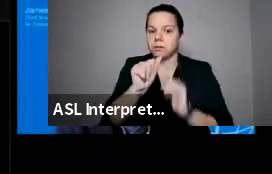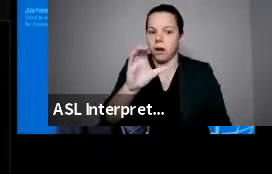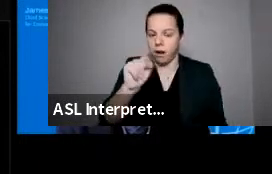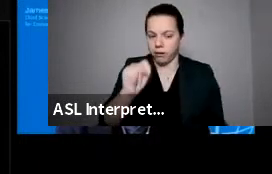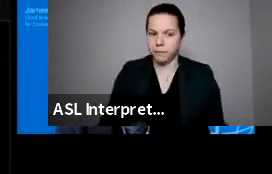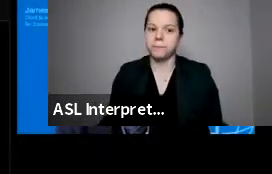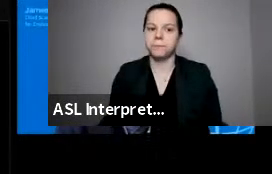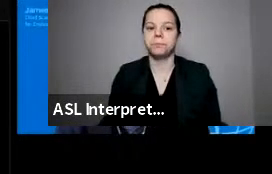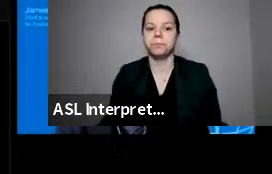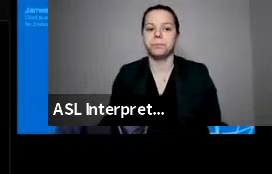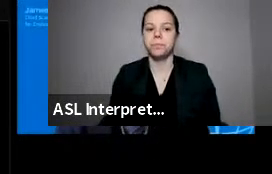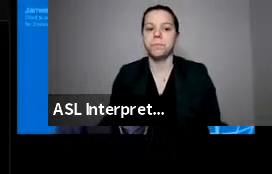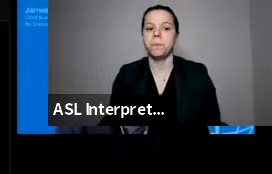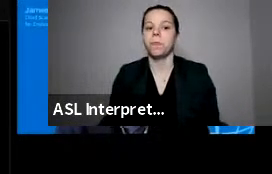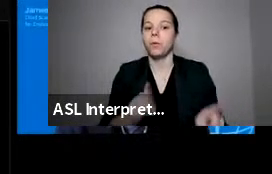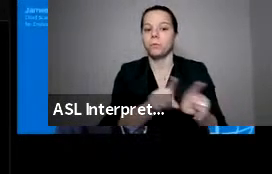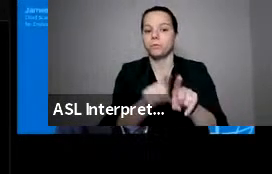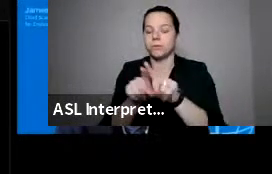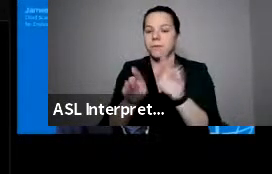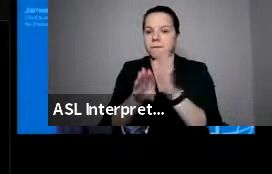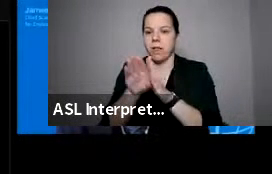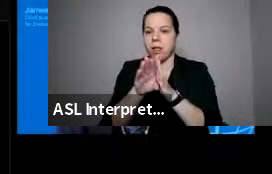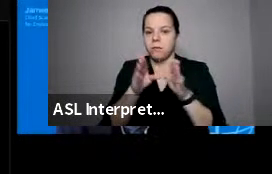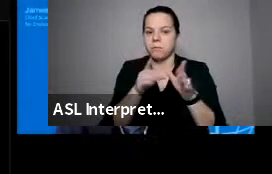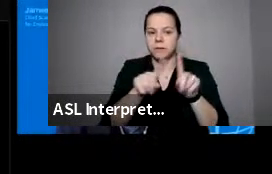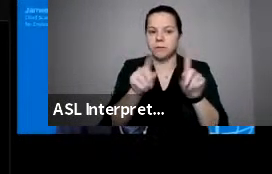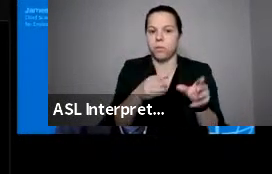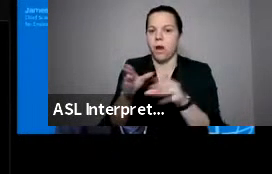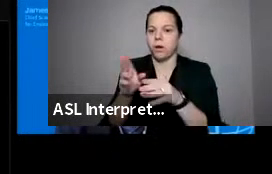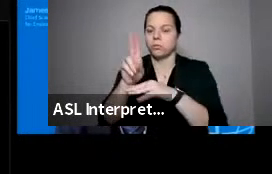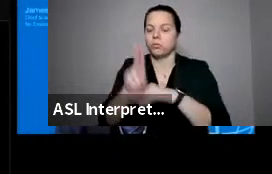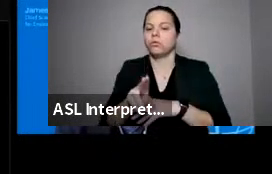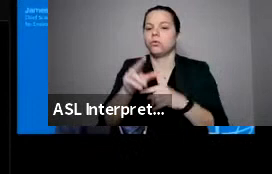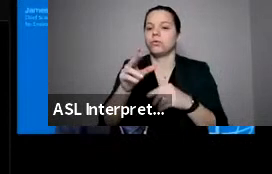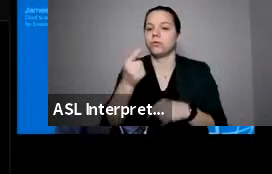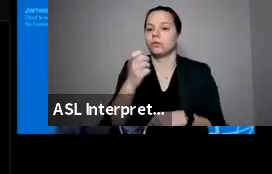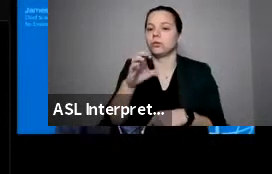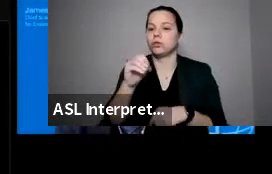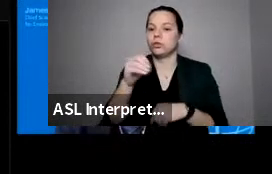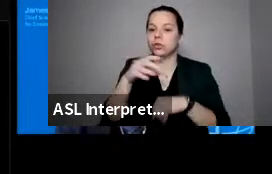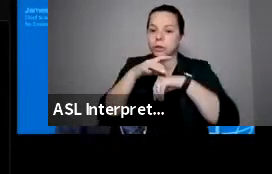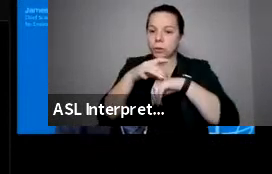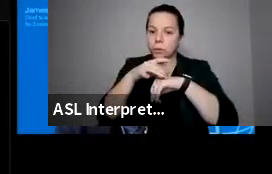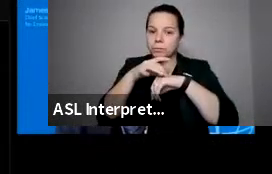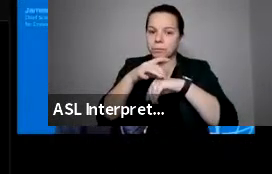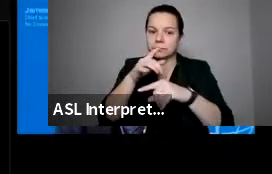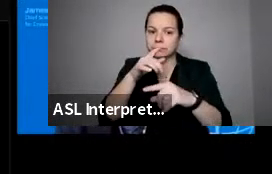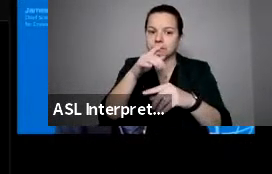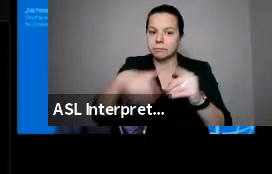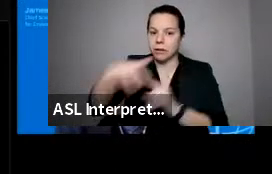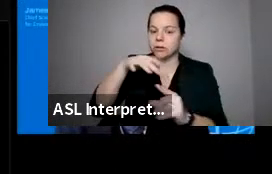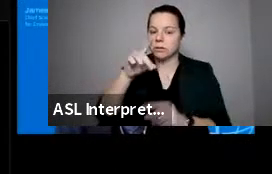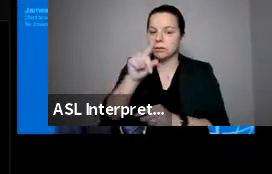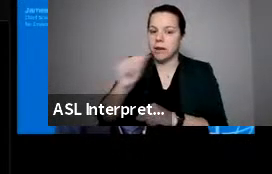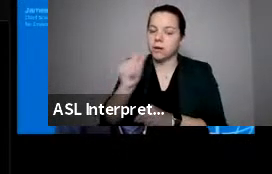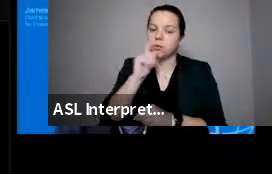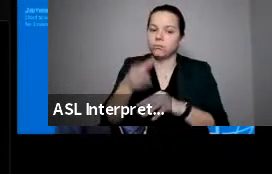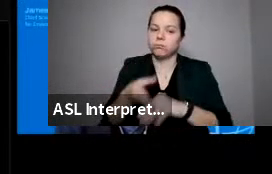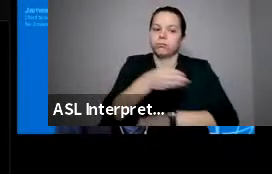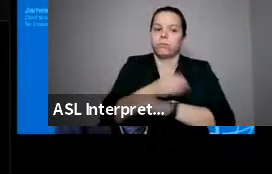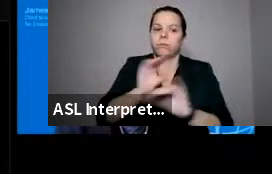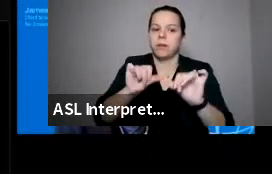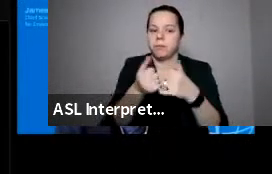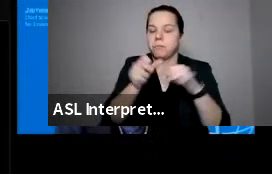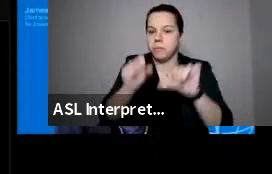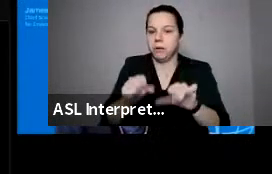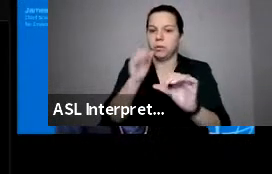also developing ways to utilize geospatial data to improve the agency's ability to communicate environmental data to